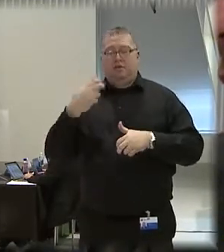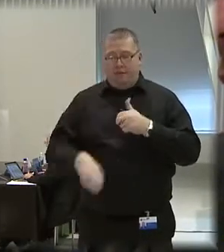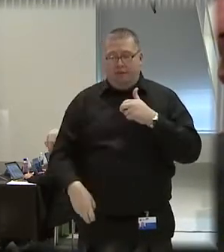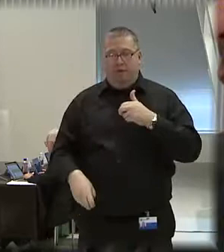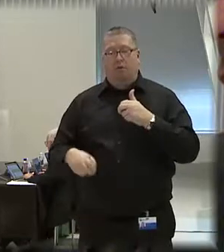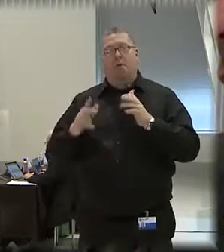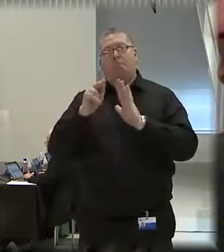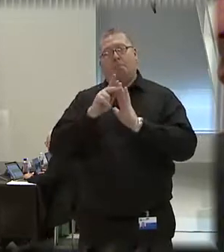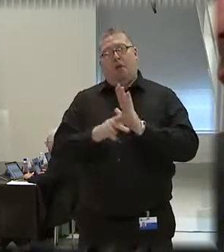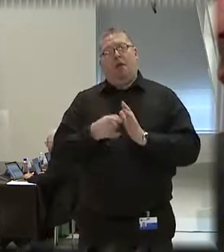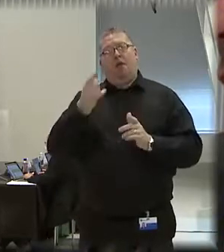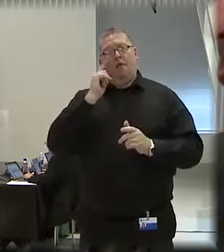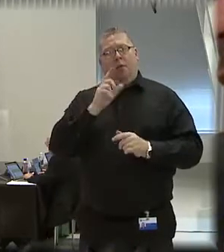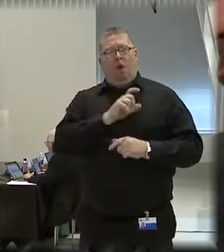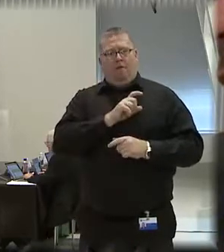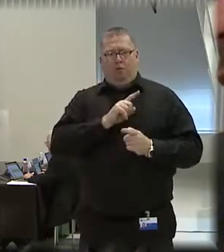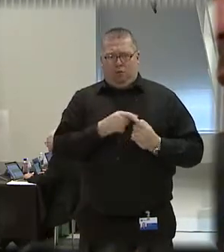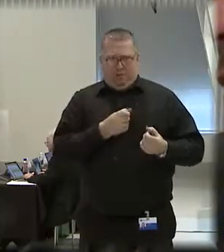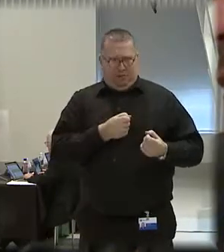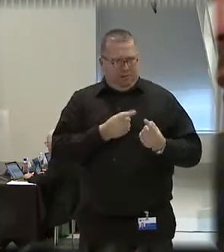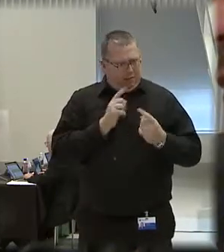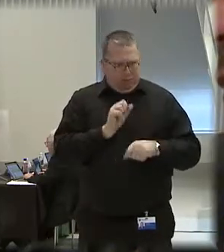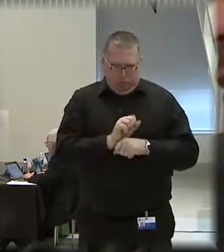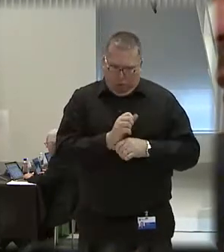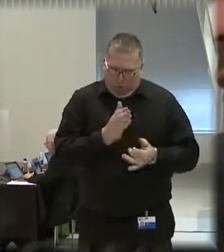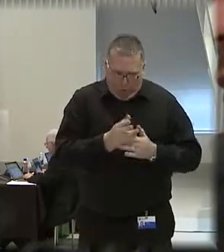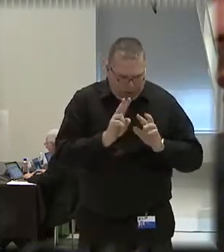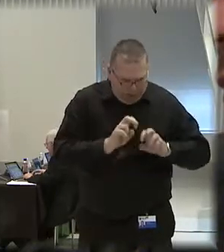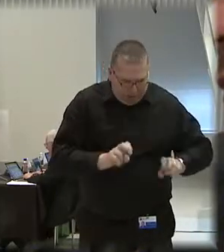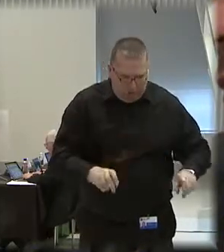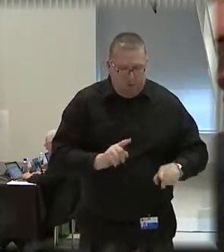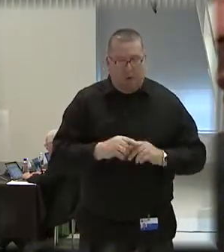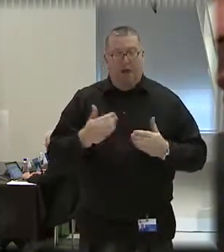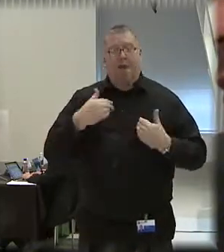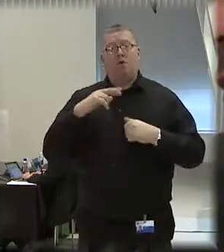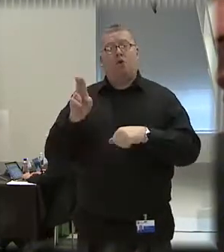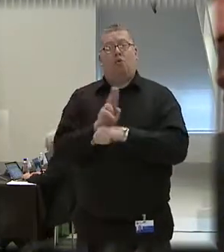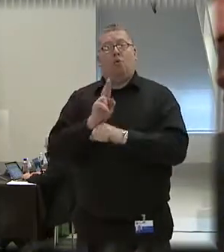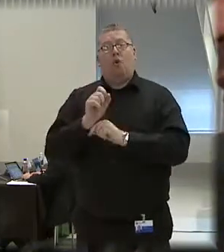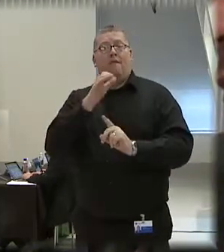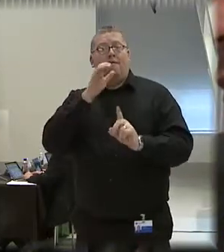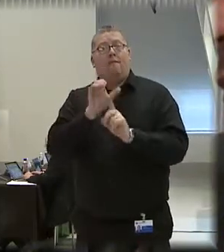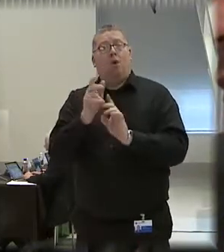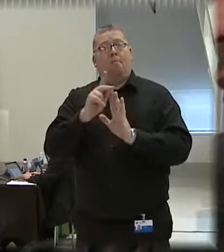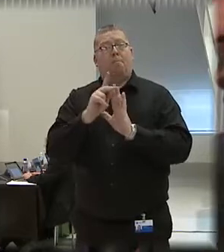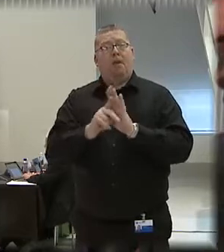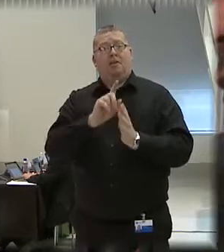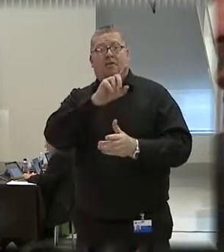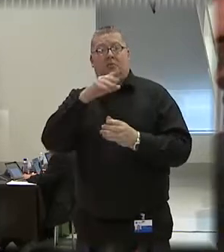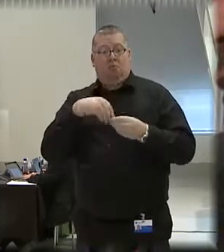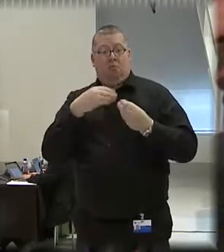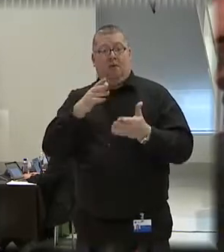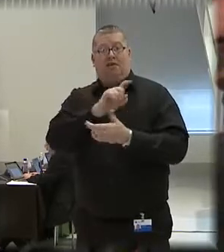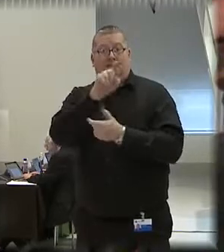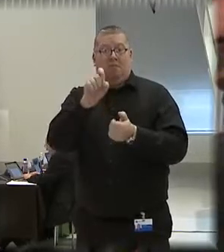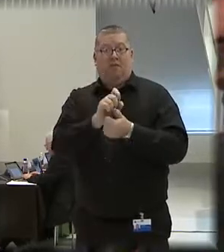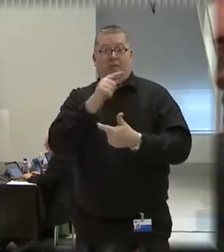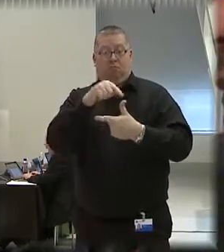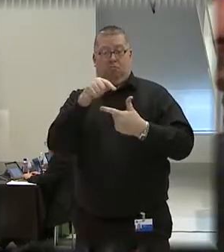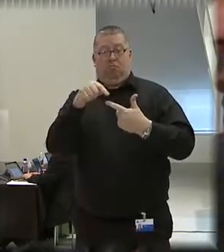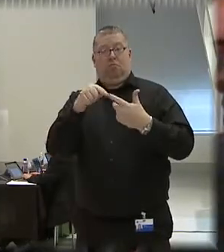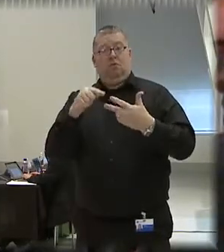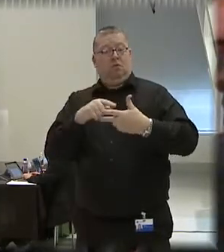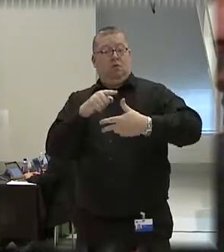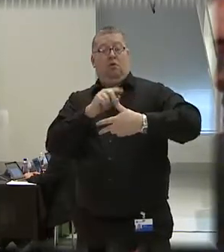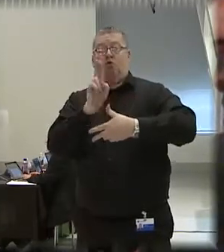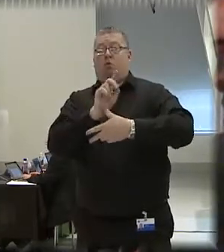for officers to navigate. Having use of force policies divided, for example, into three specific areas, such as the use